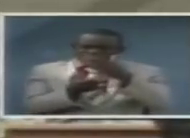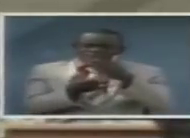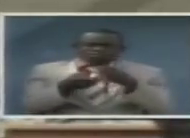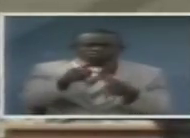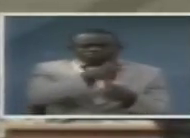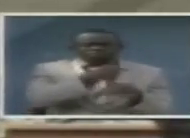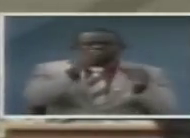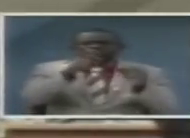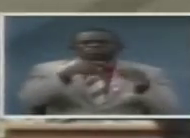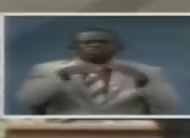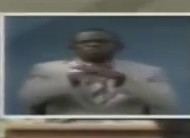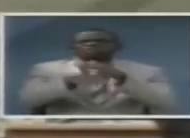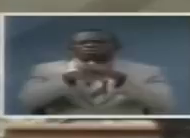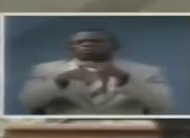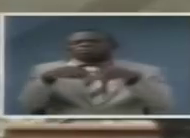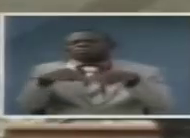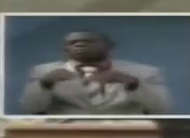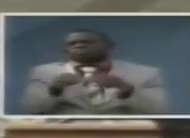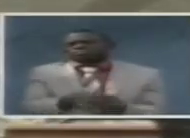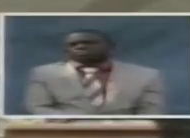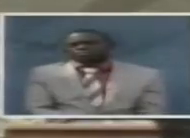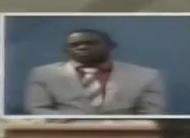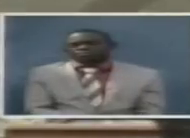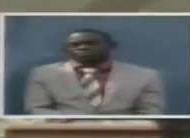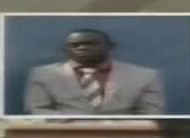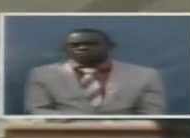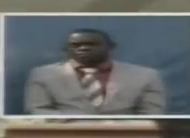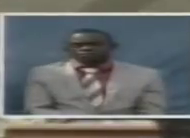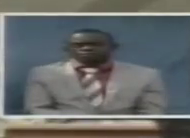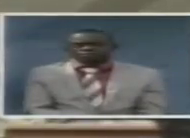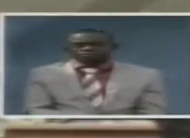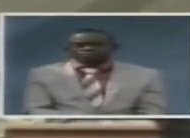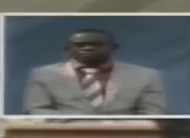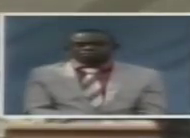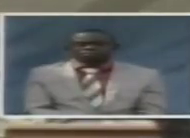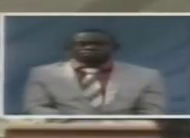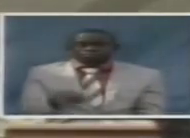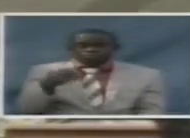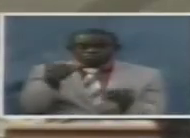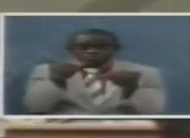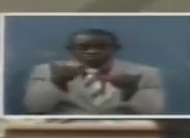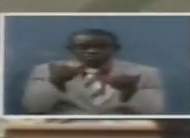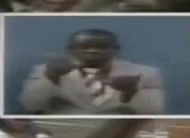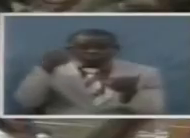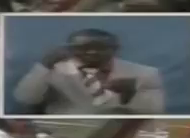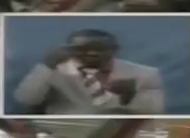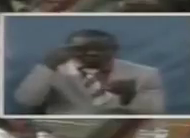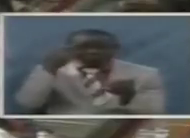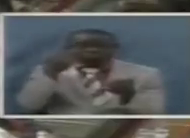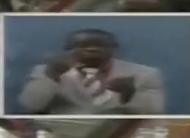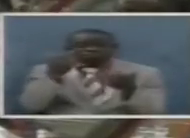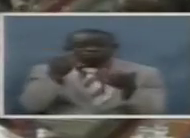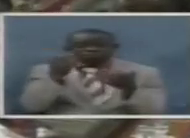markets. In addition, Mr. Speaker, government is facilitating US $100